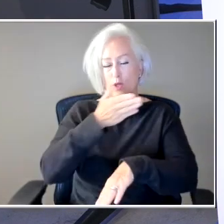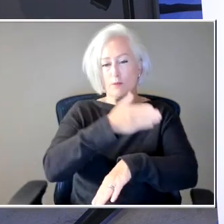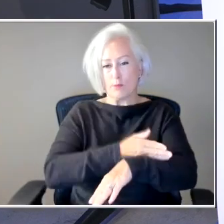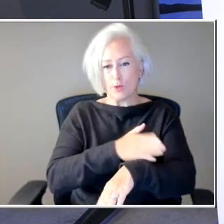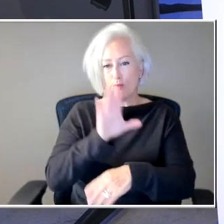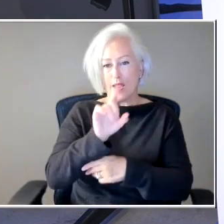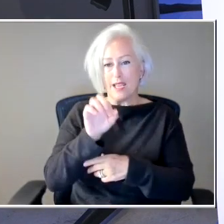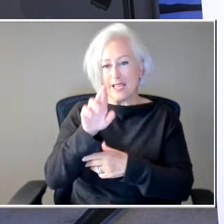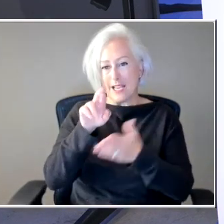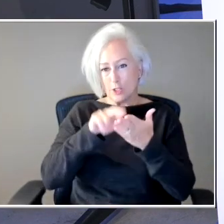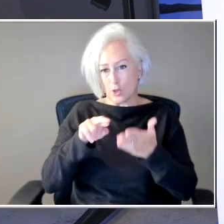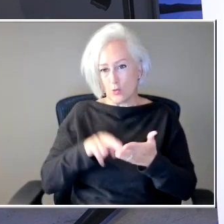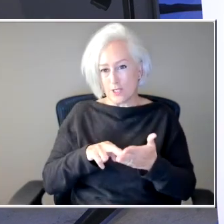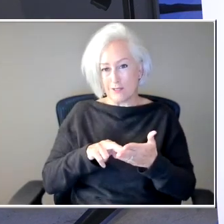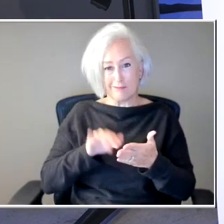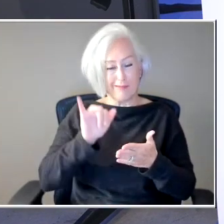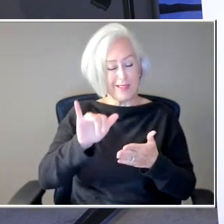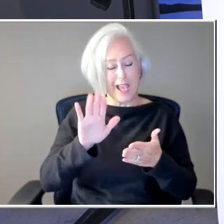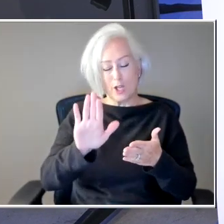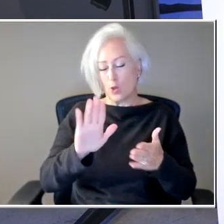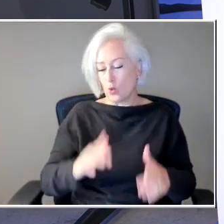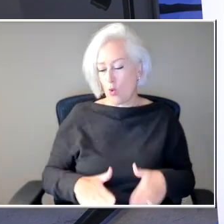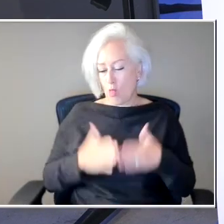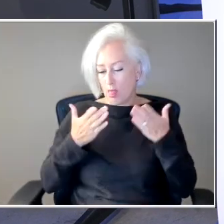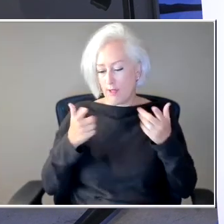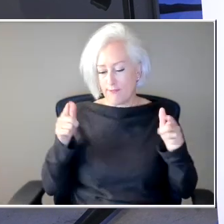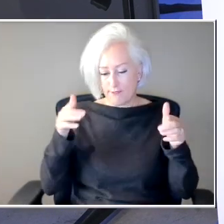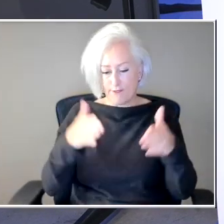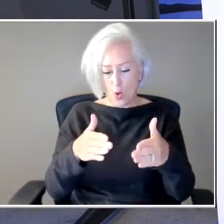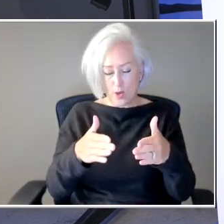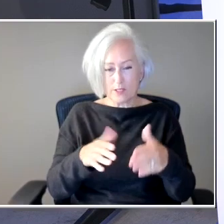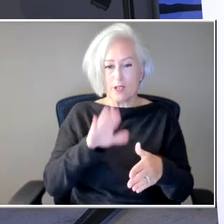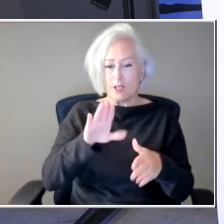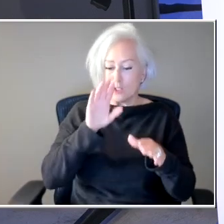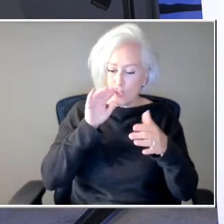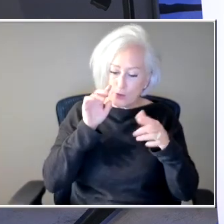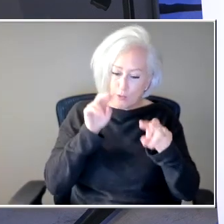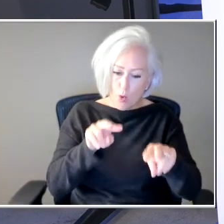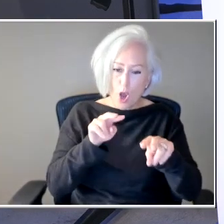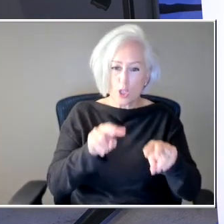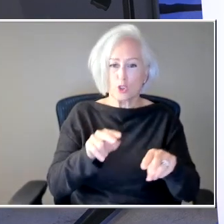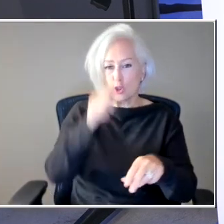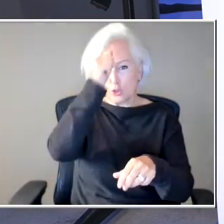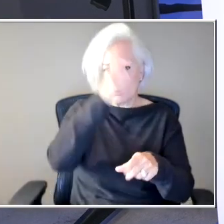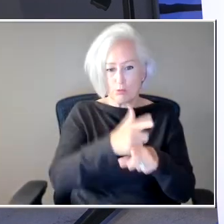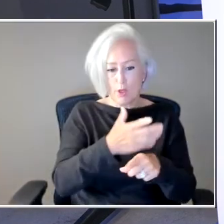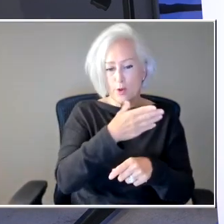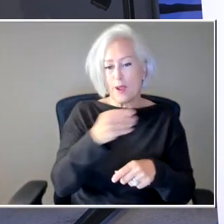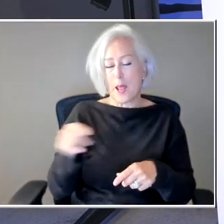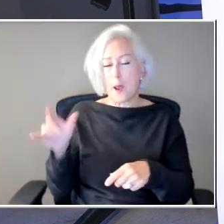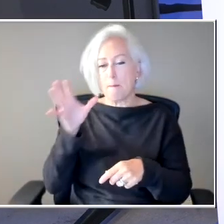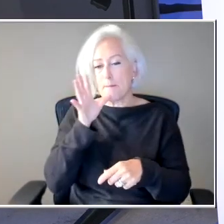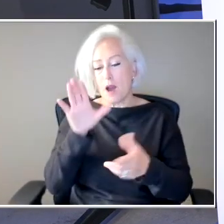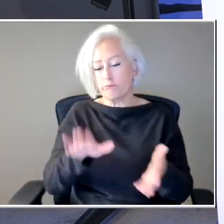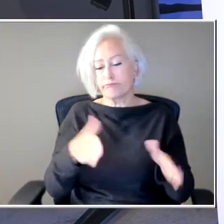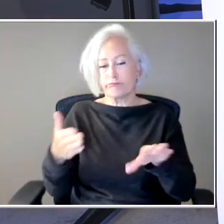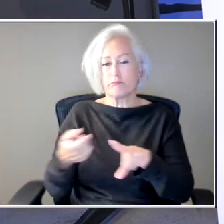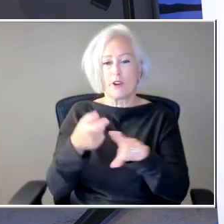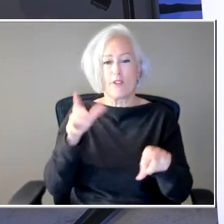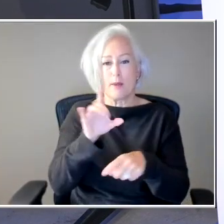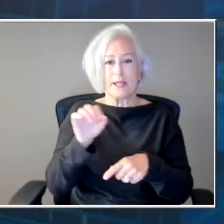life's work. You've watched your mother and your brother pass away from cancer, so the idea of a vaccine must be very exciting.